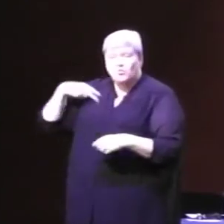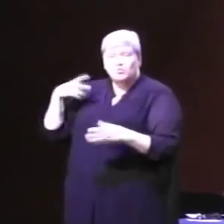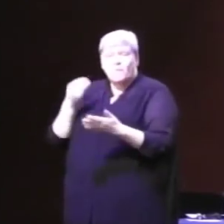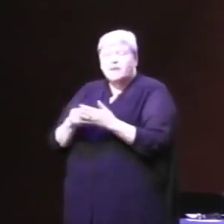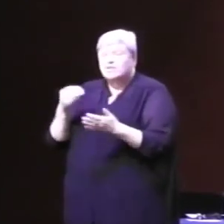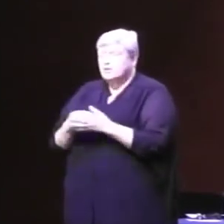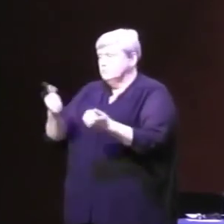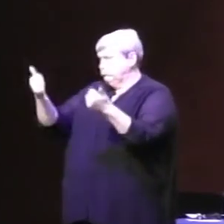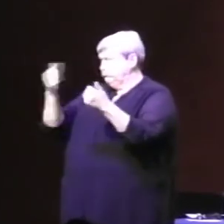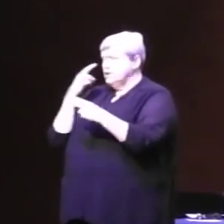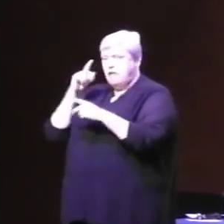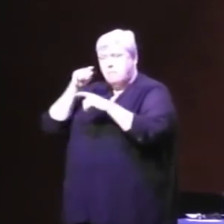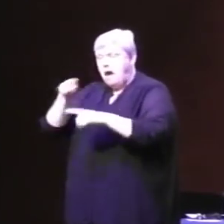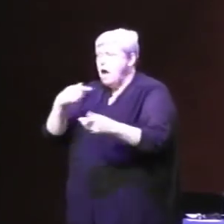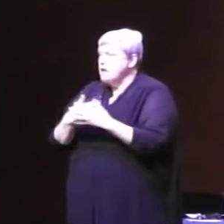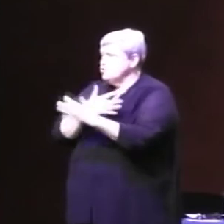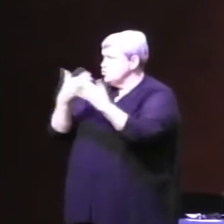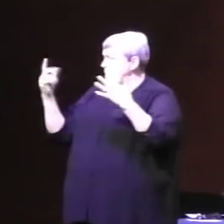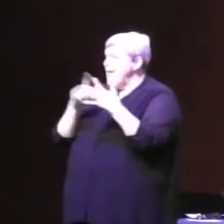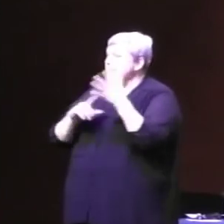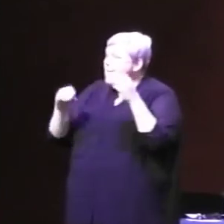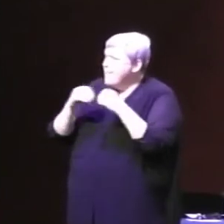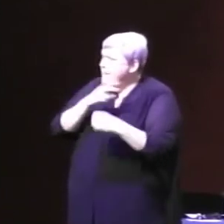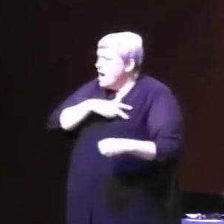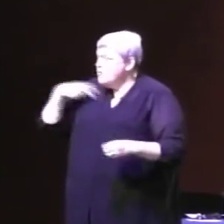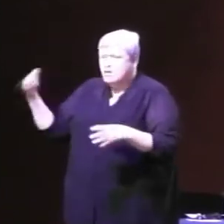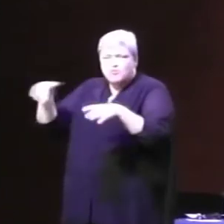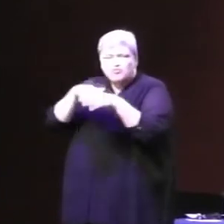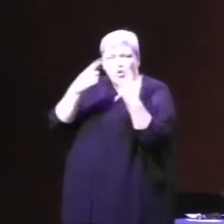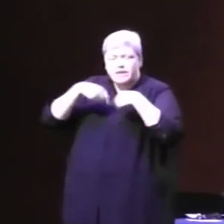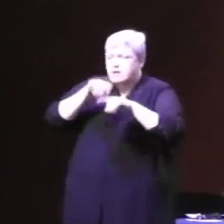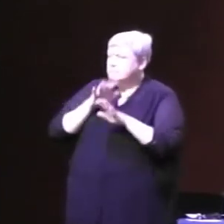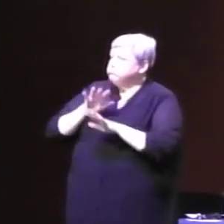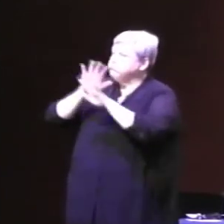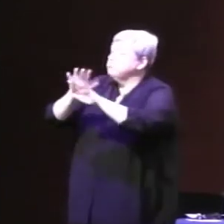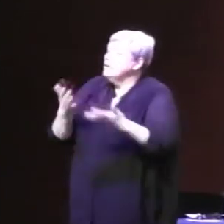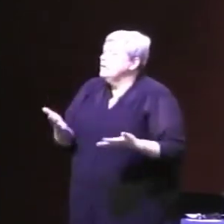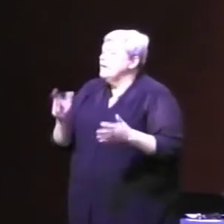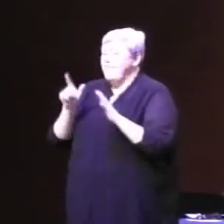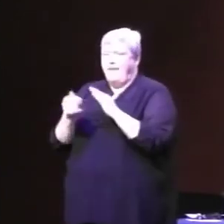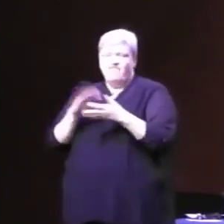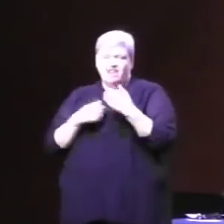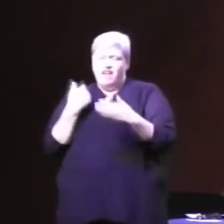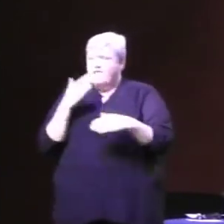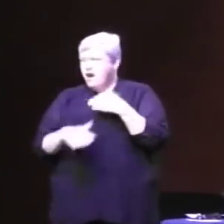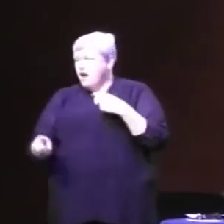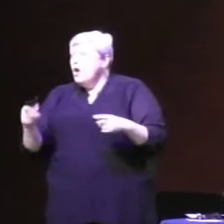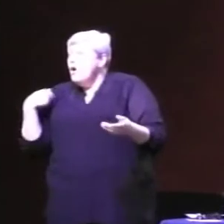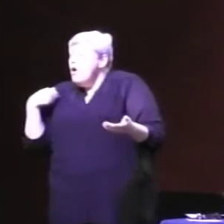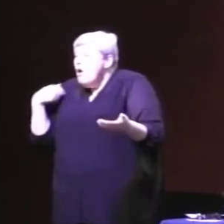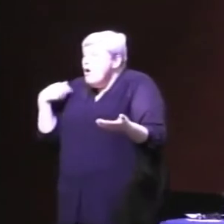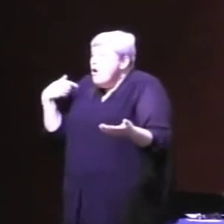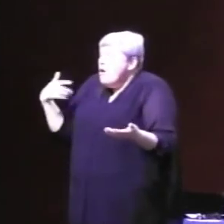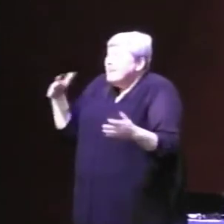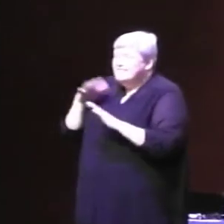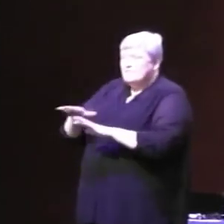was great to see so many Labour councillors and MSPs joining us. Better late than never, I suppose. But those kind of demonstrations, important as they are,